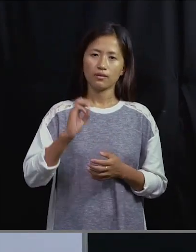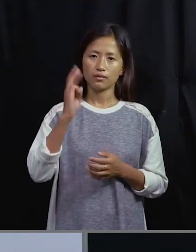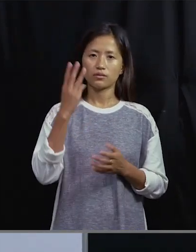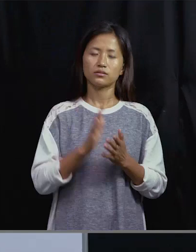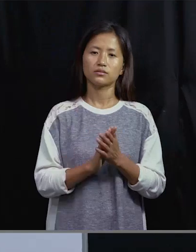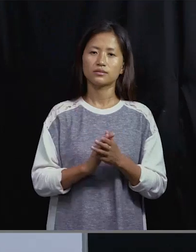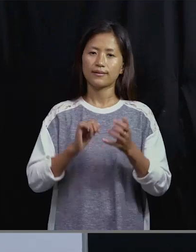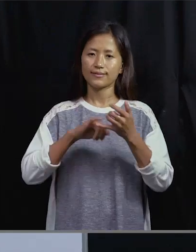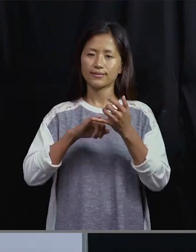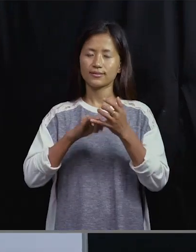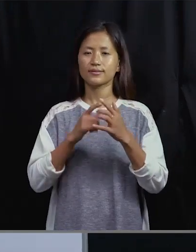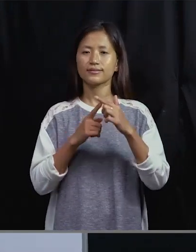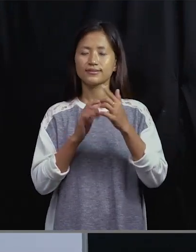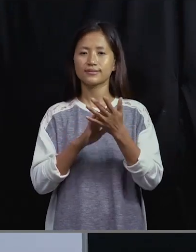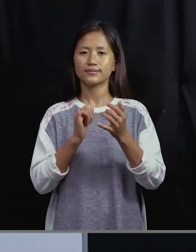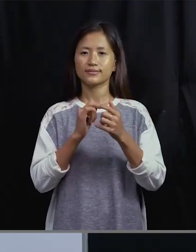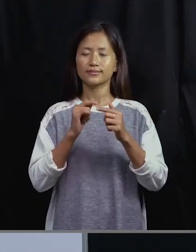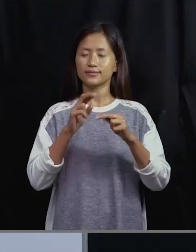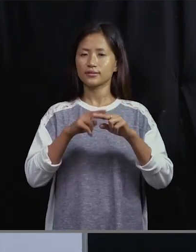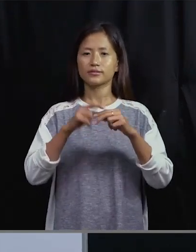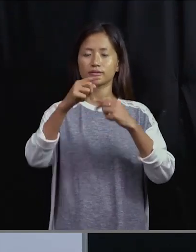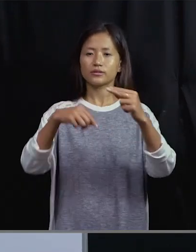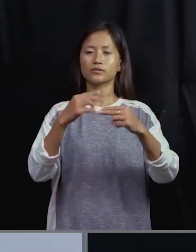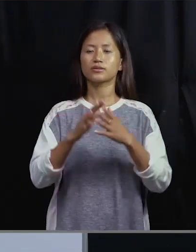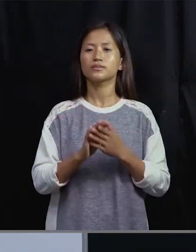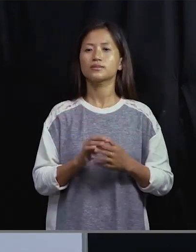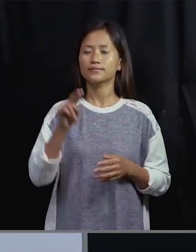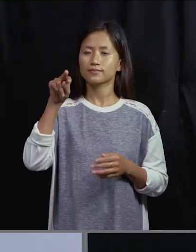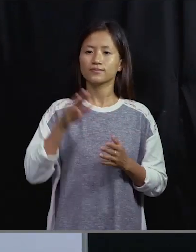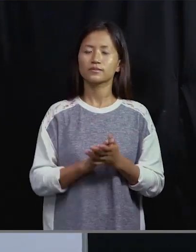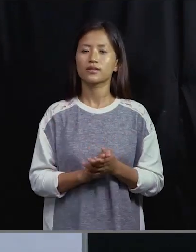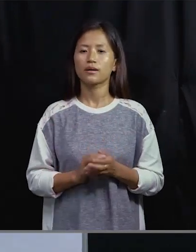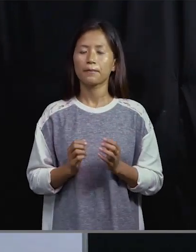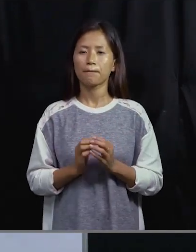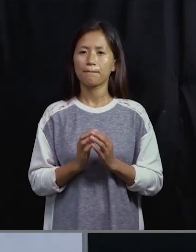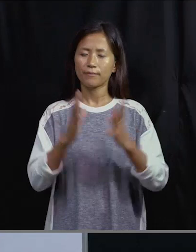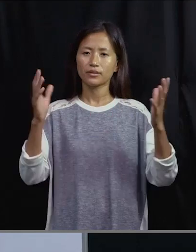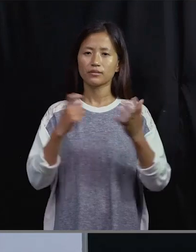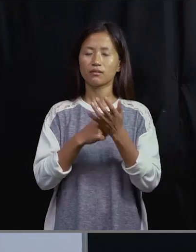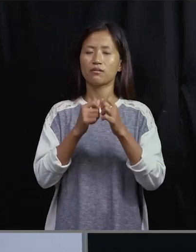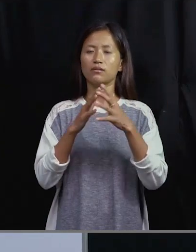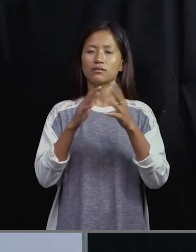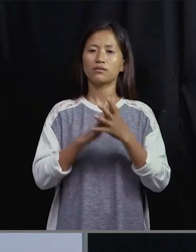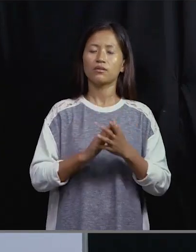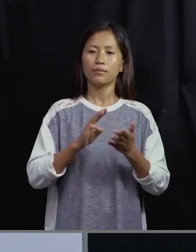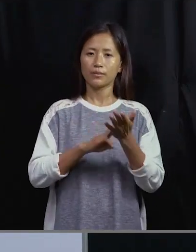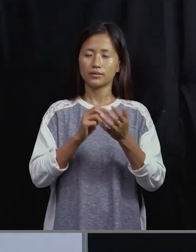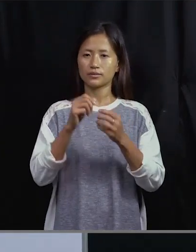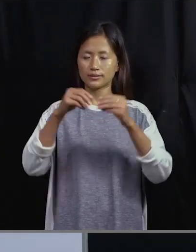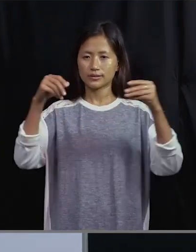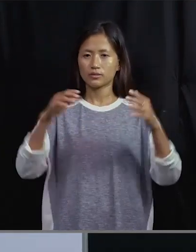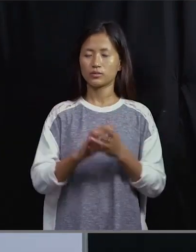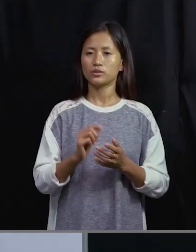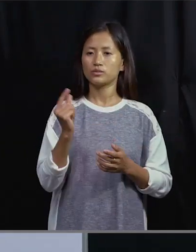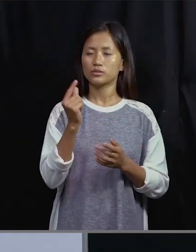is synthetic industry. Now, when we say synthetic industry means many raw materials are used to produce one useful